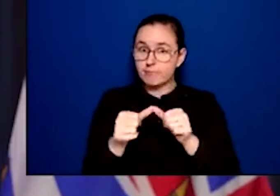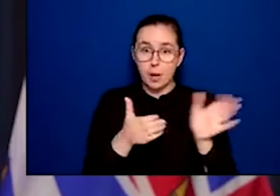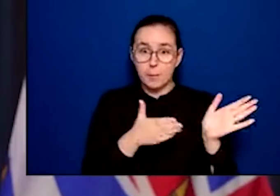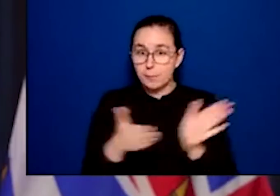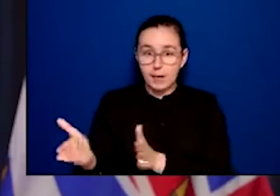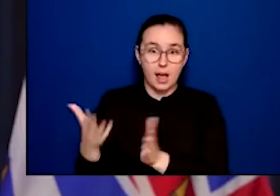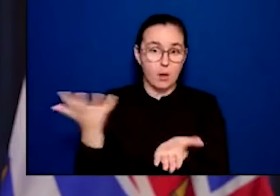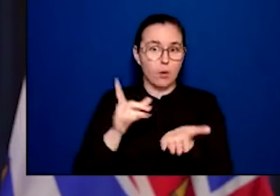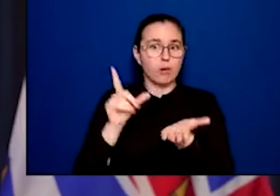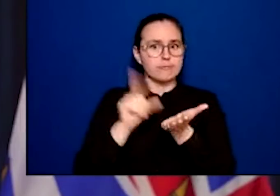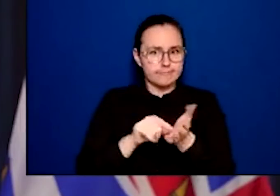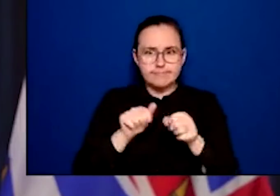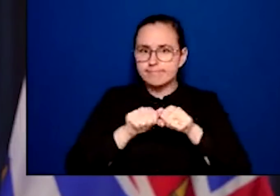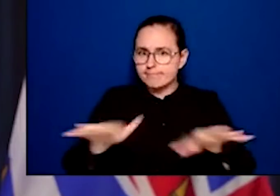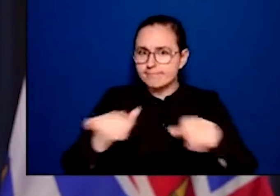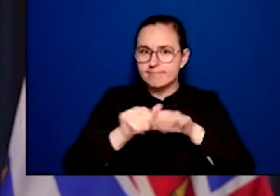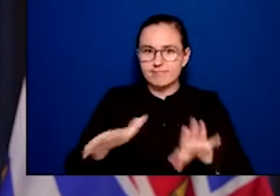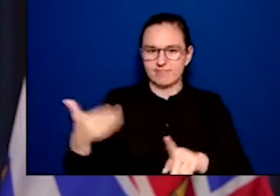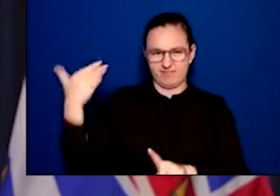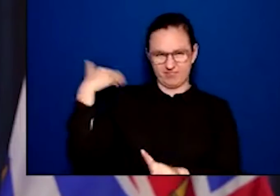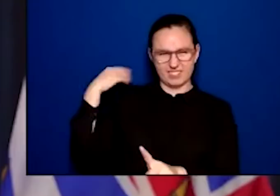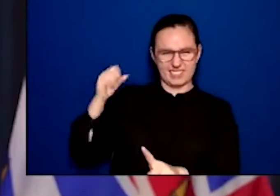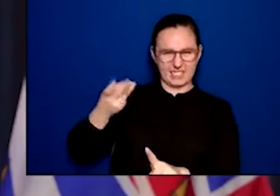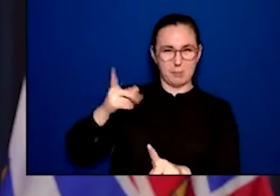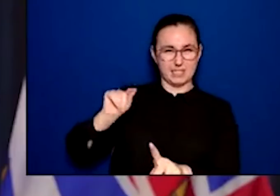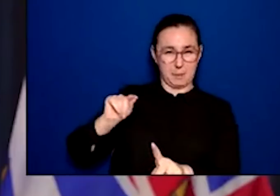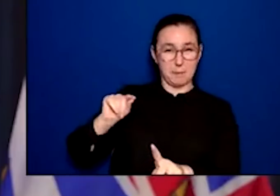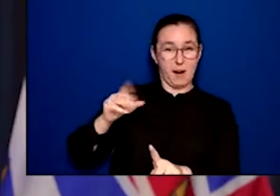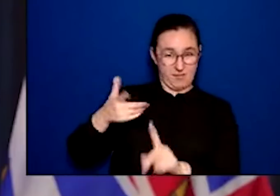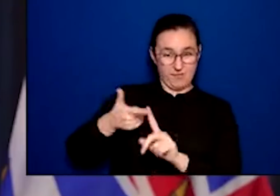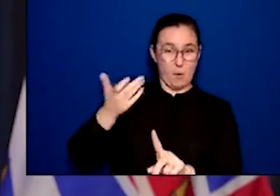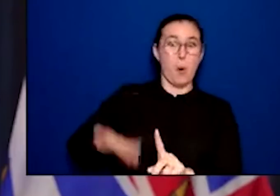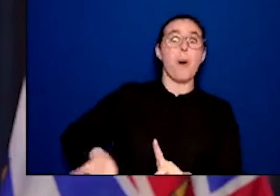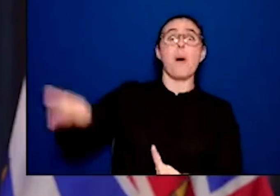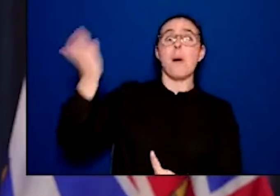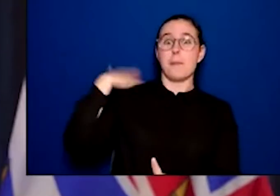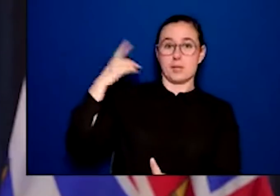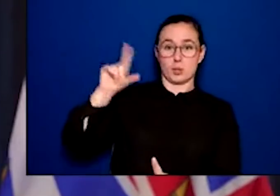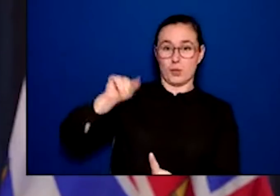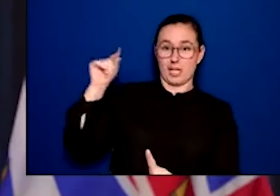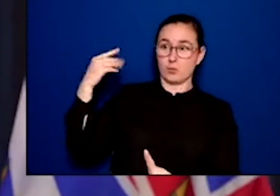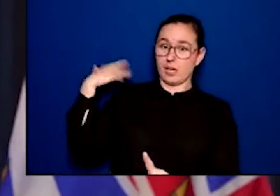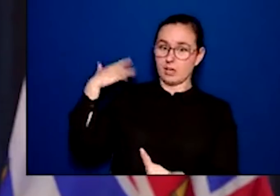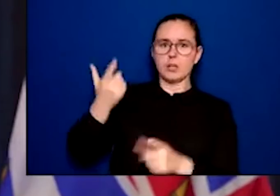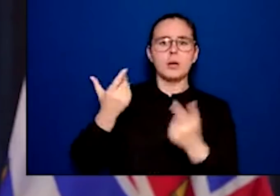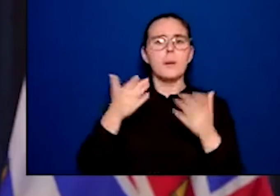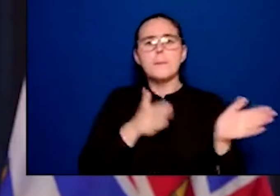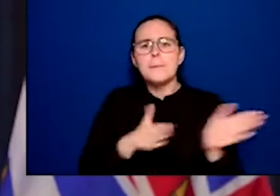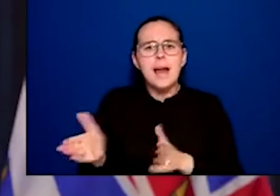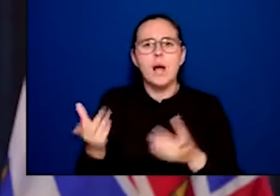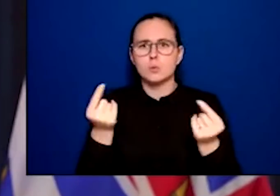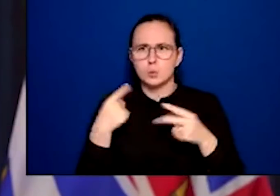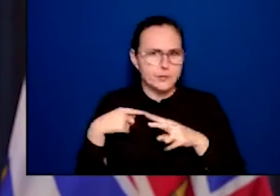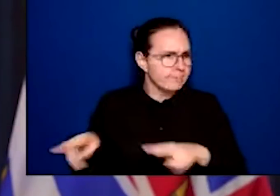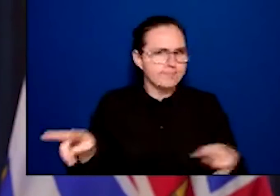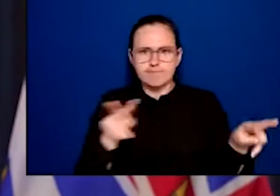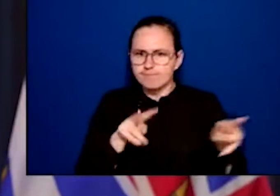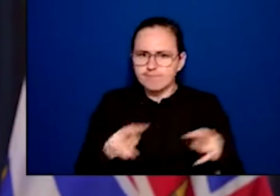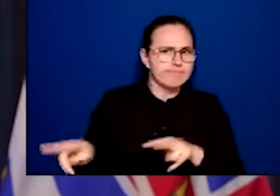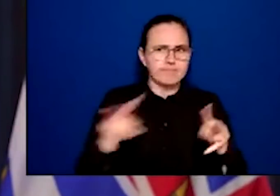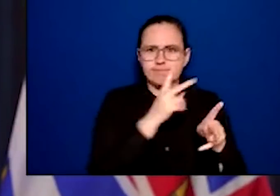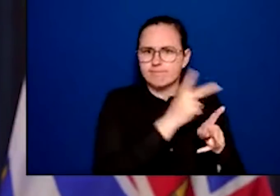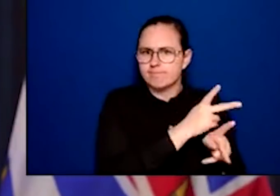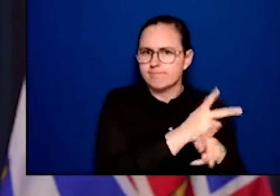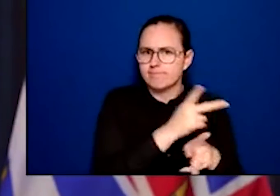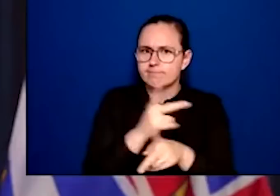September 2020 to continue to manage our healthcare system to ensure care can be provided for everybody. But the one thing we can all